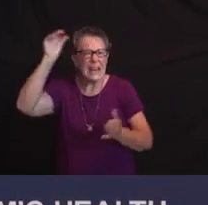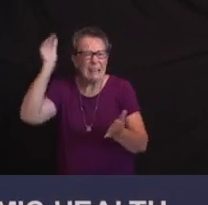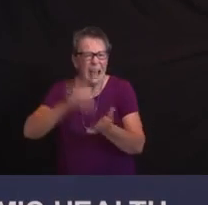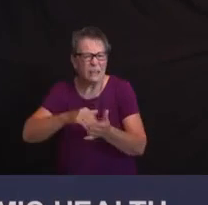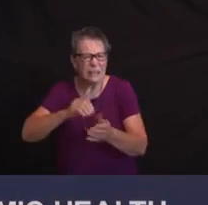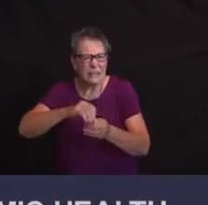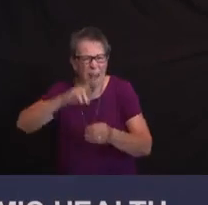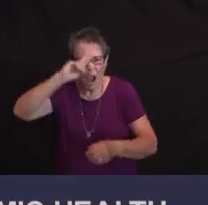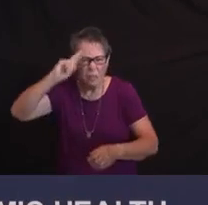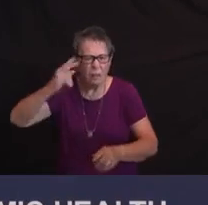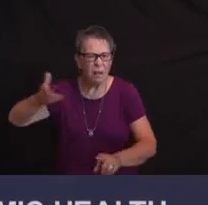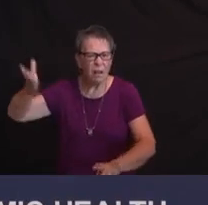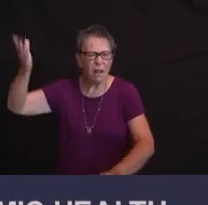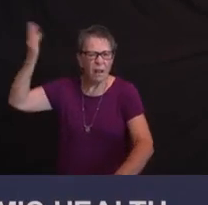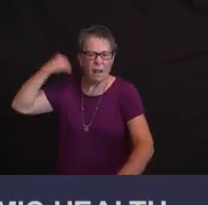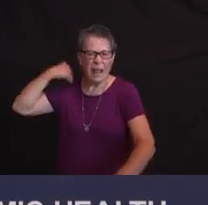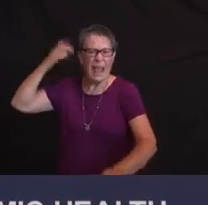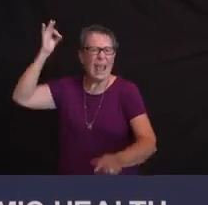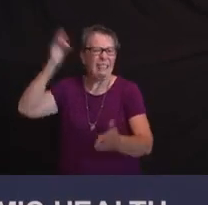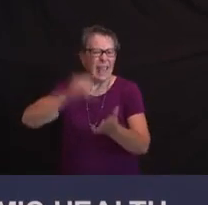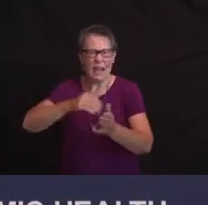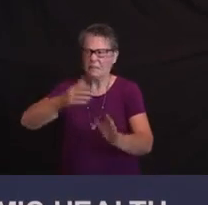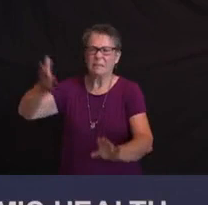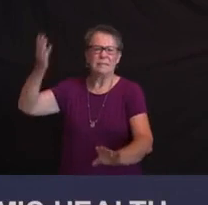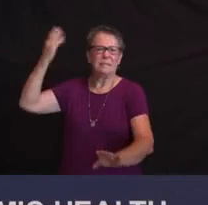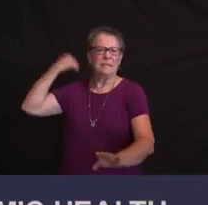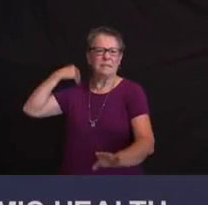the 8,270.